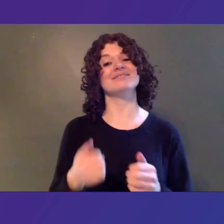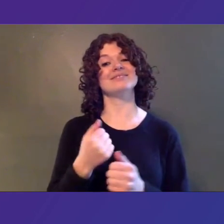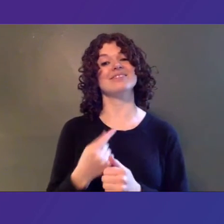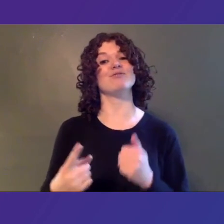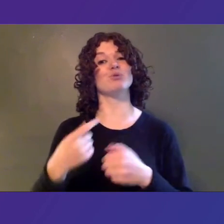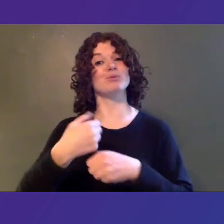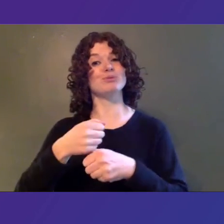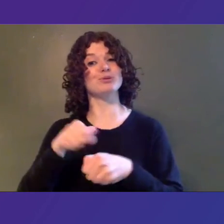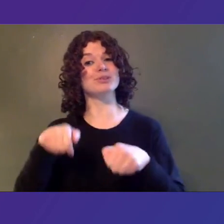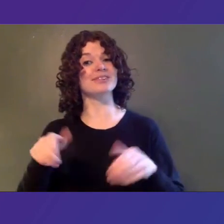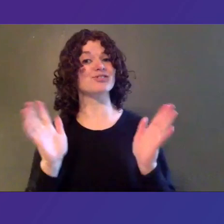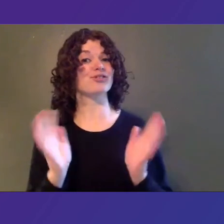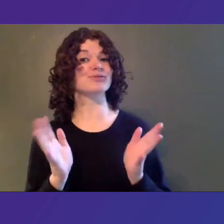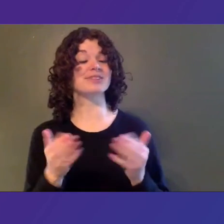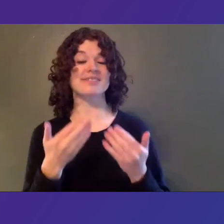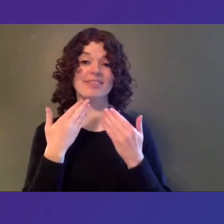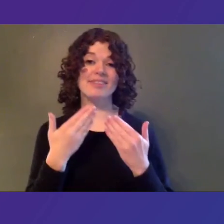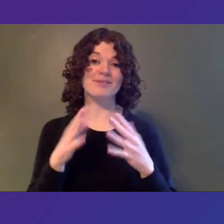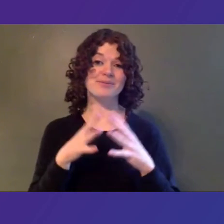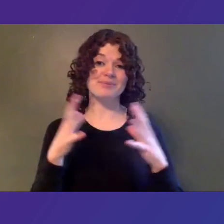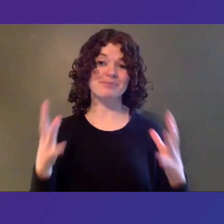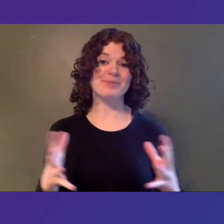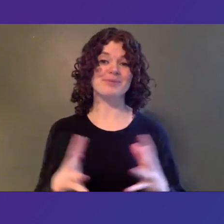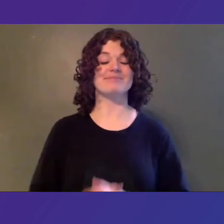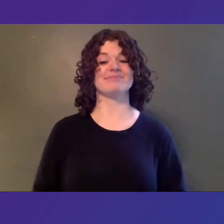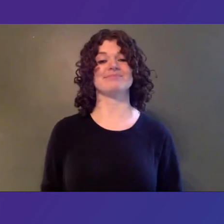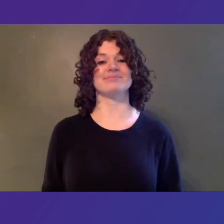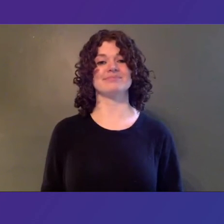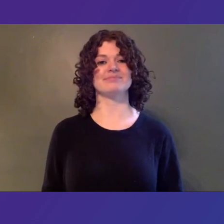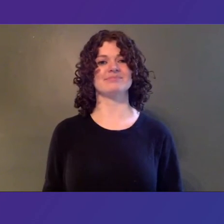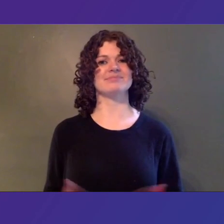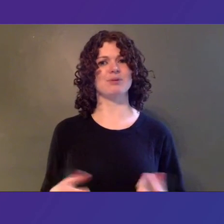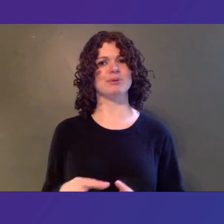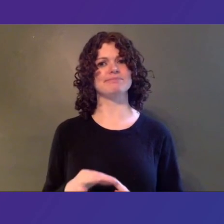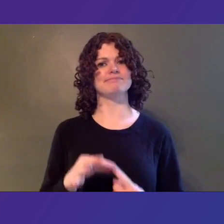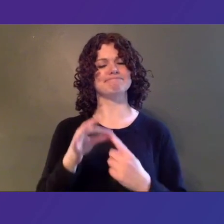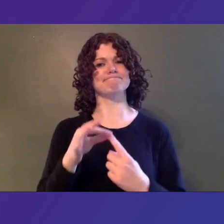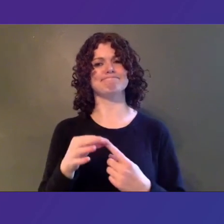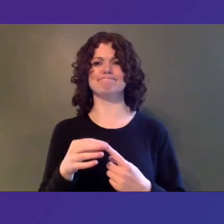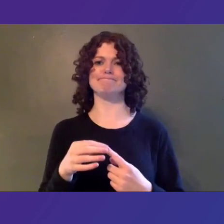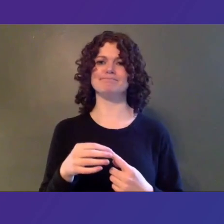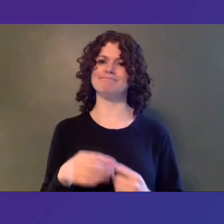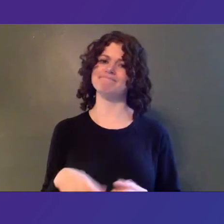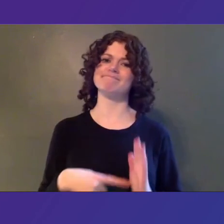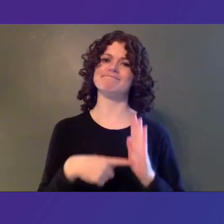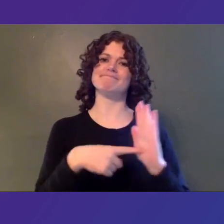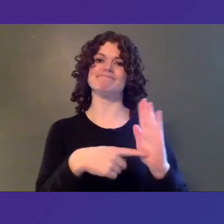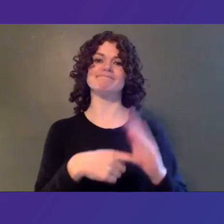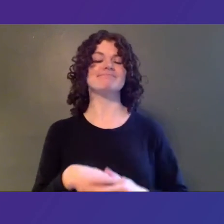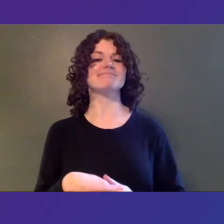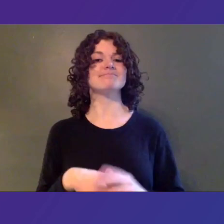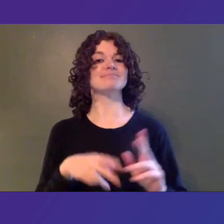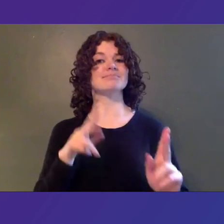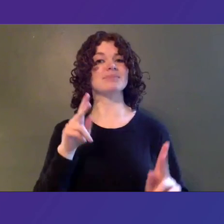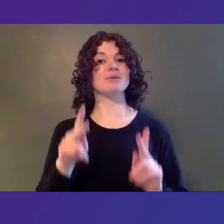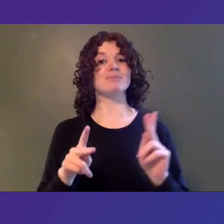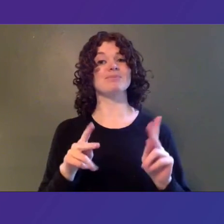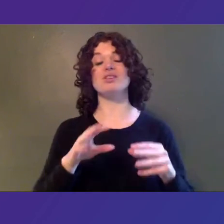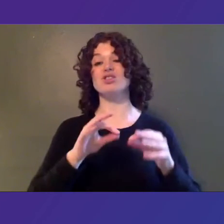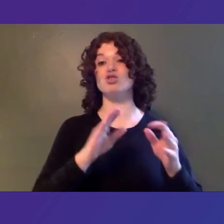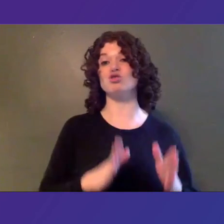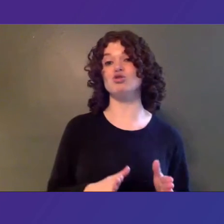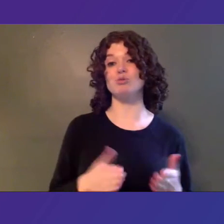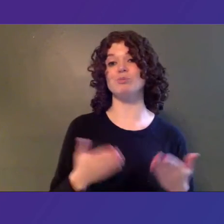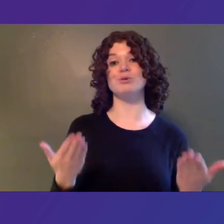very much. I want to give a special shout out to our folks at Sign Nexus,